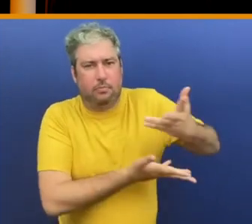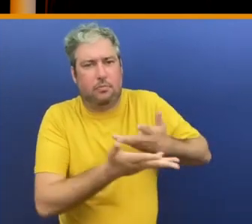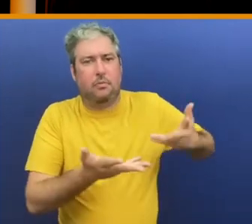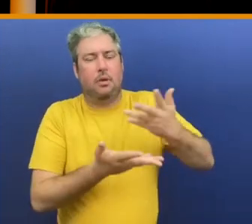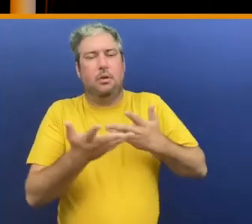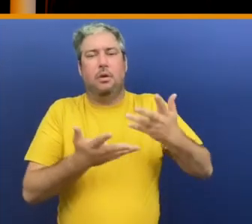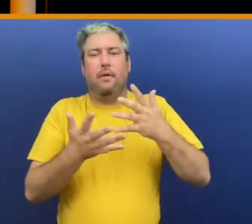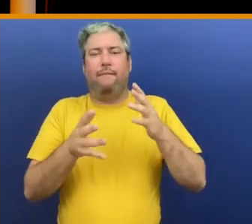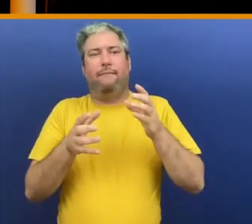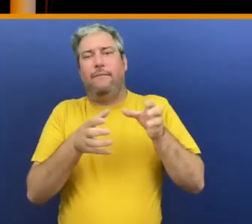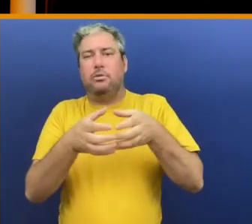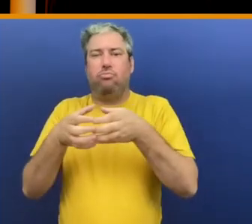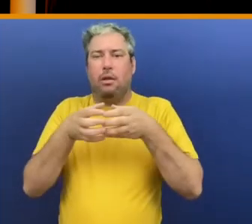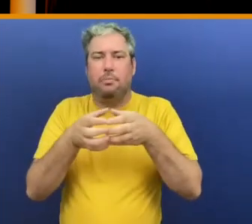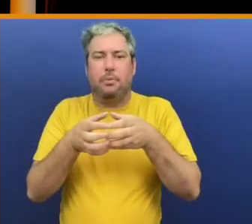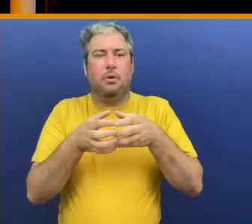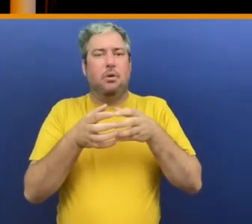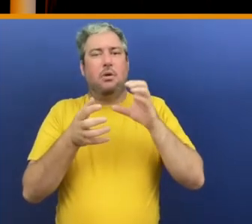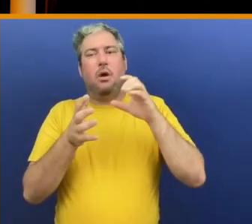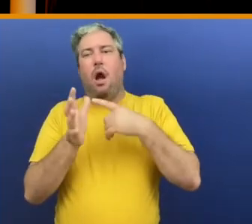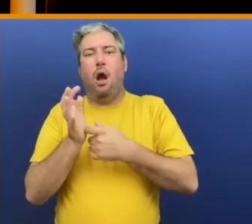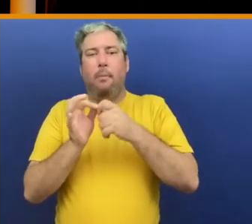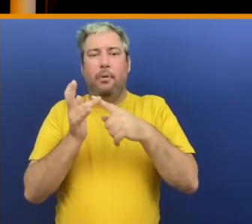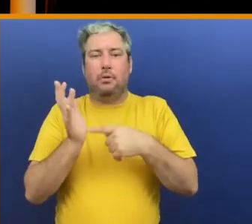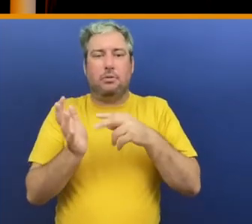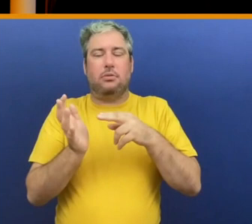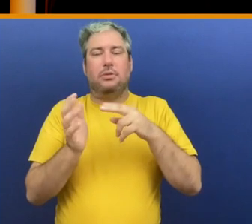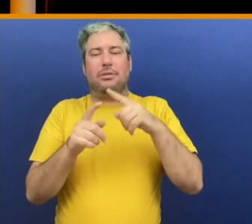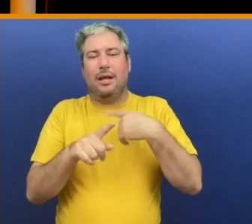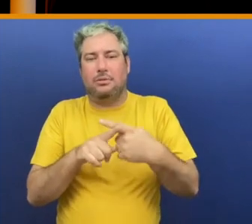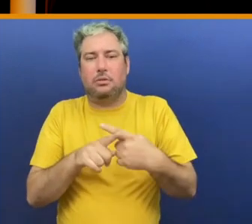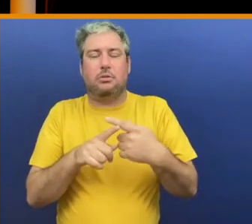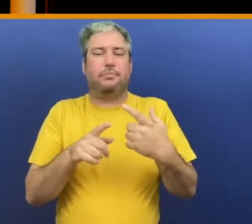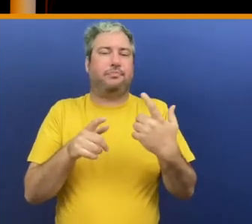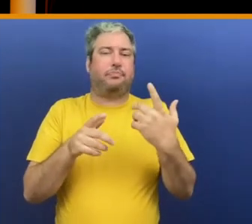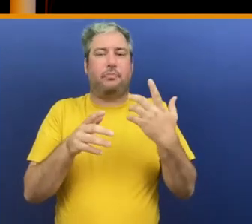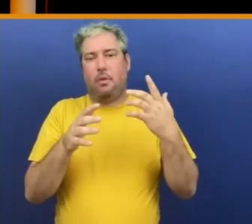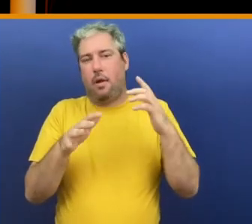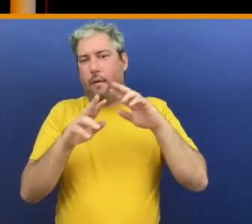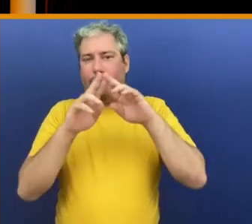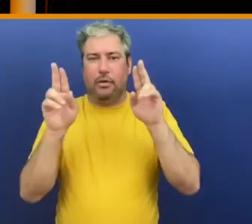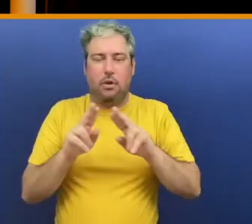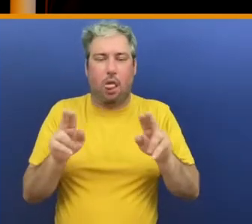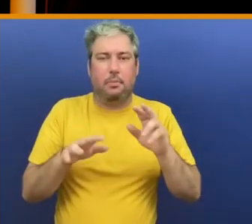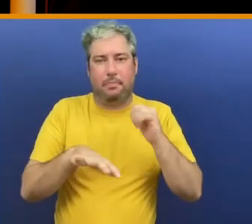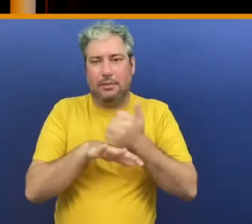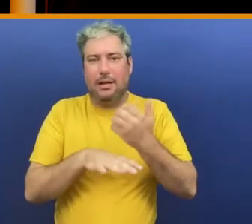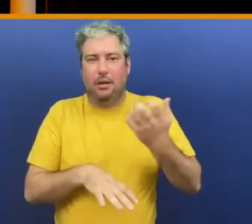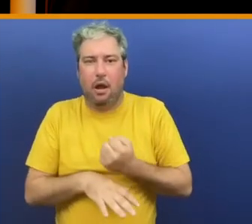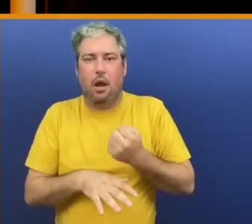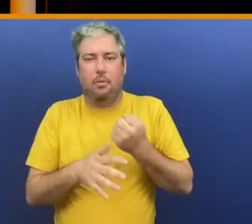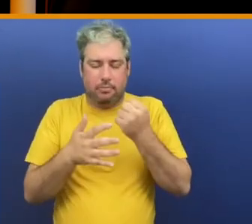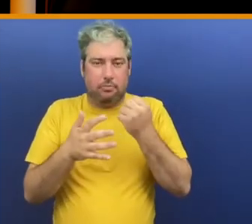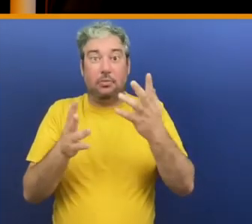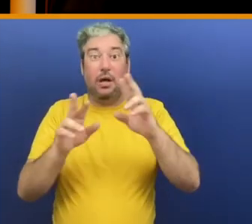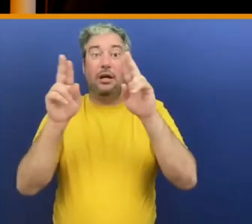much more. International trade might not inspire the same passion as these laudable policies, but I would